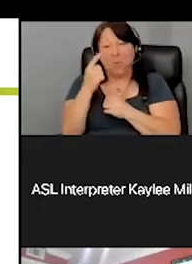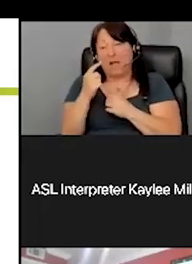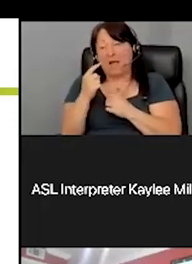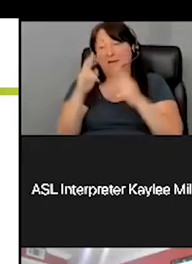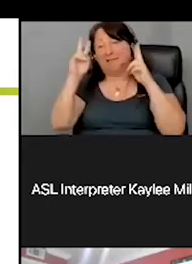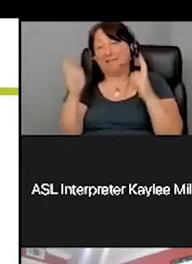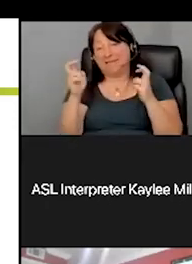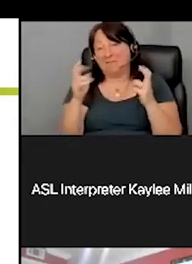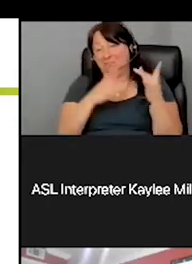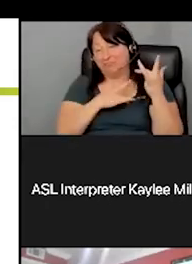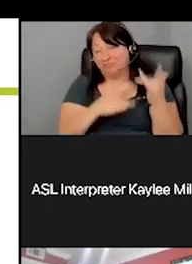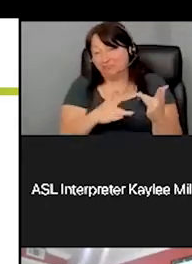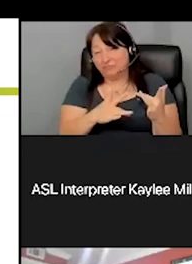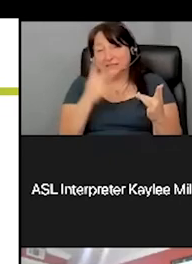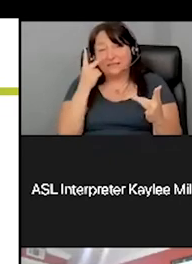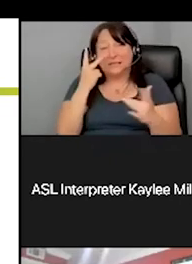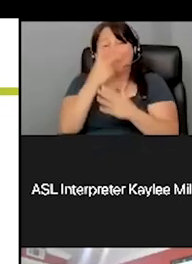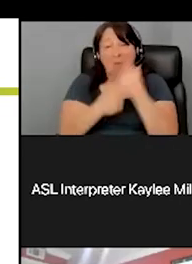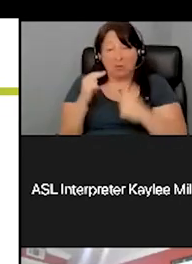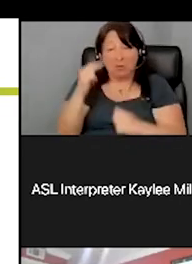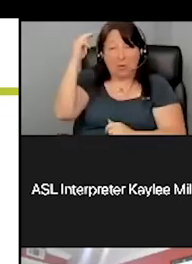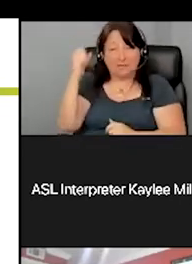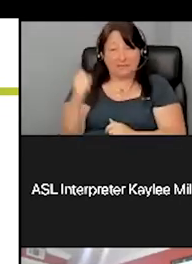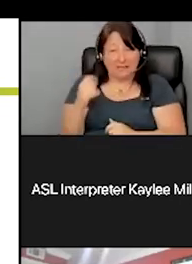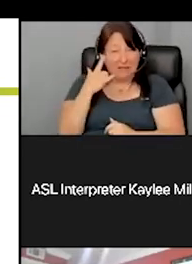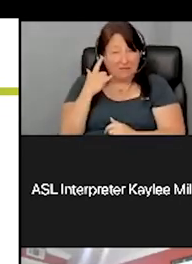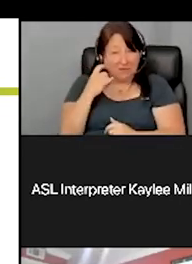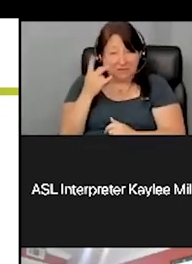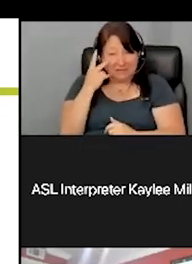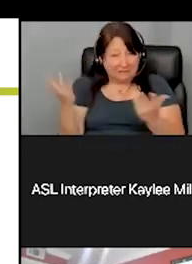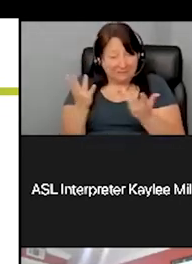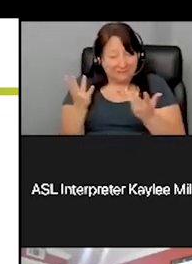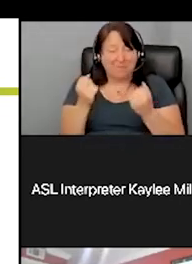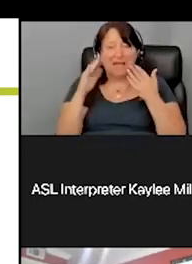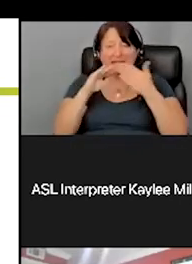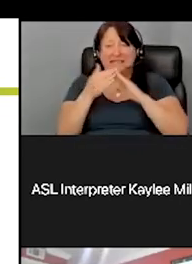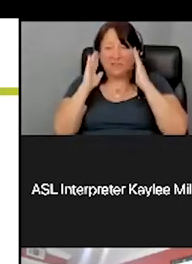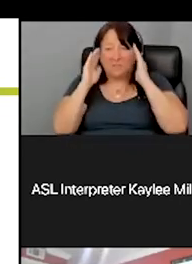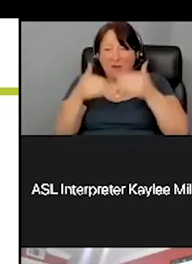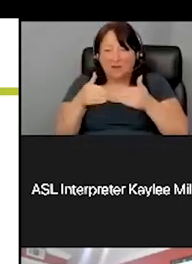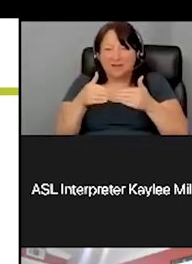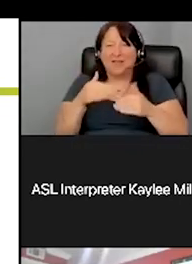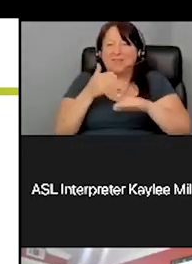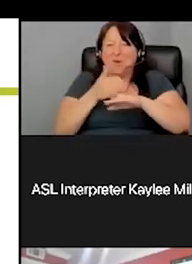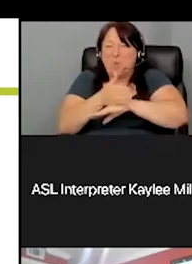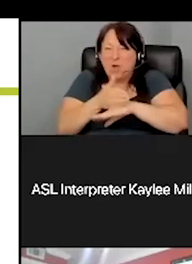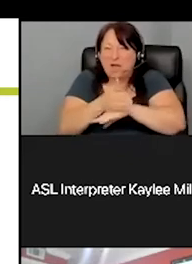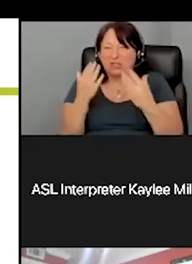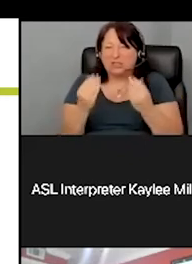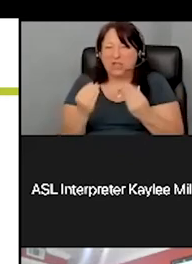see in both Southern California and Northern California is that a lot of cities are targeting the wood soft story as a